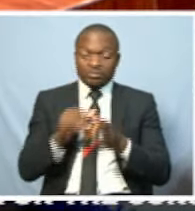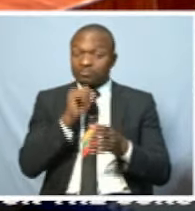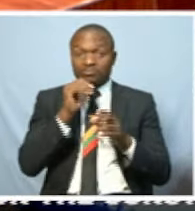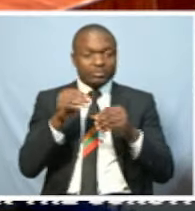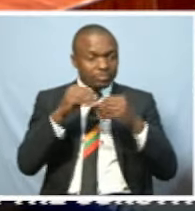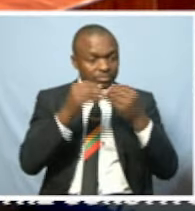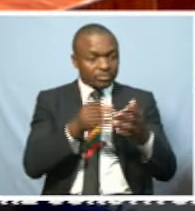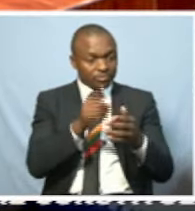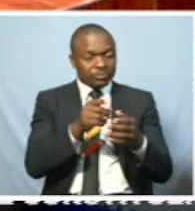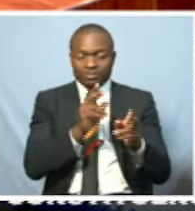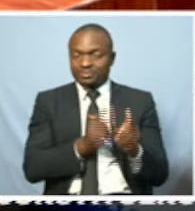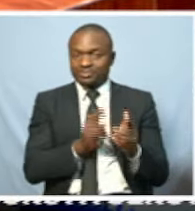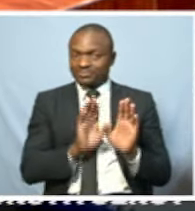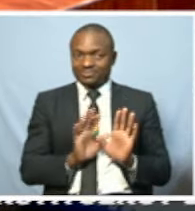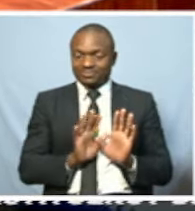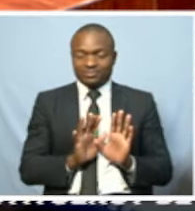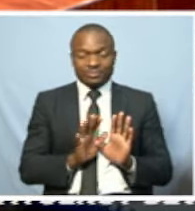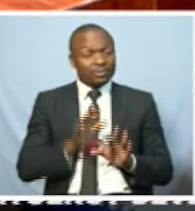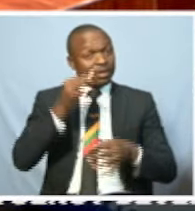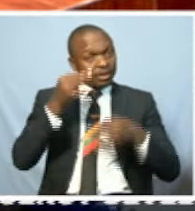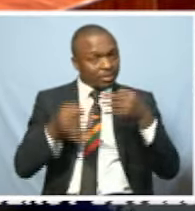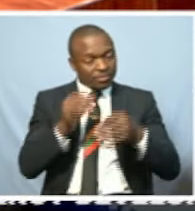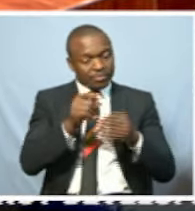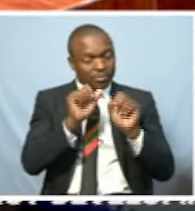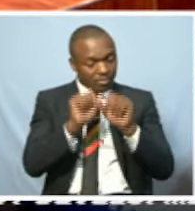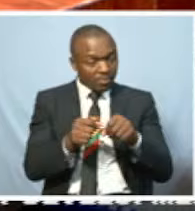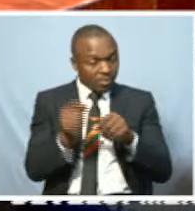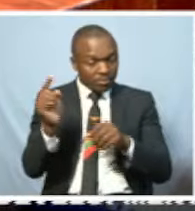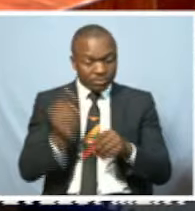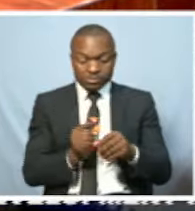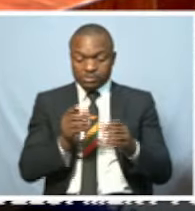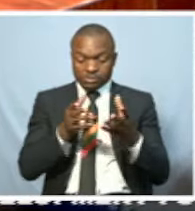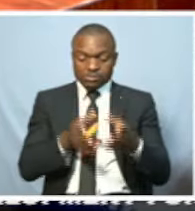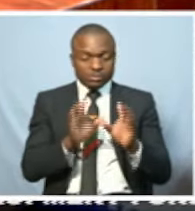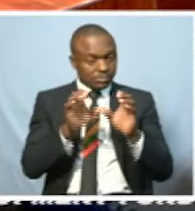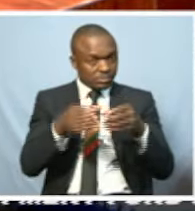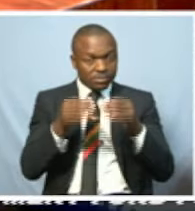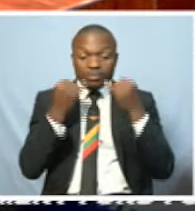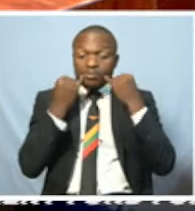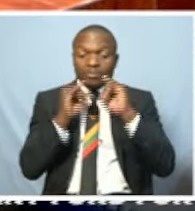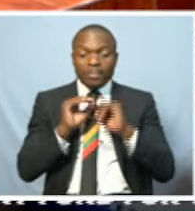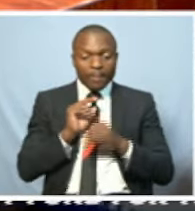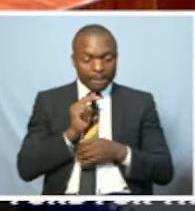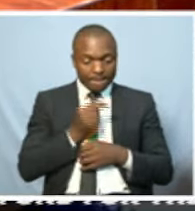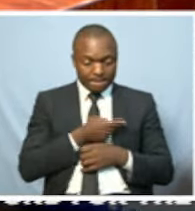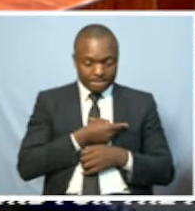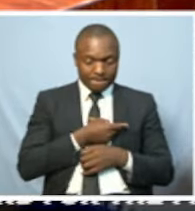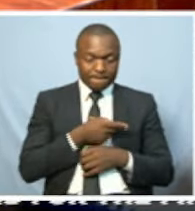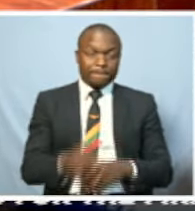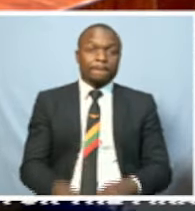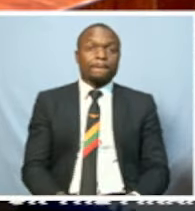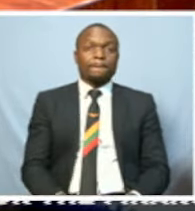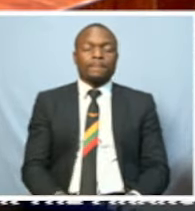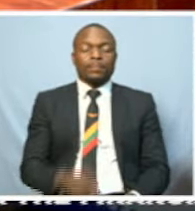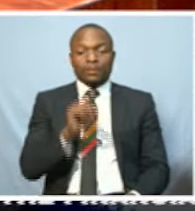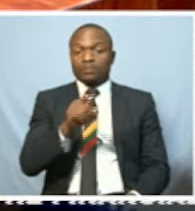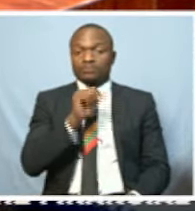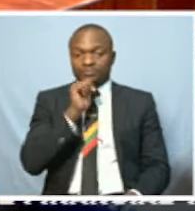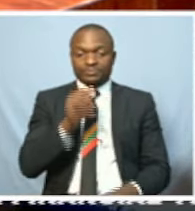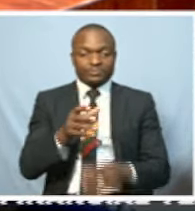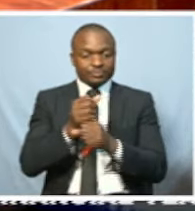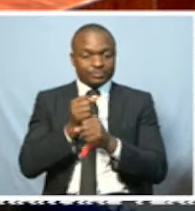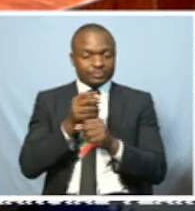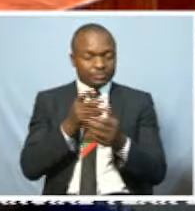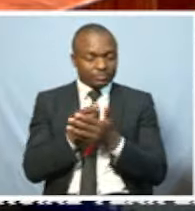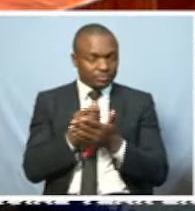answer. If you can come to this committee and tell us that you have not received funding